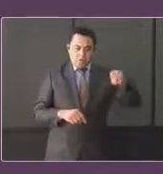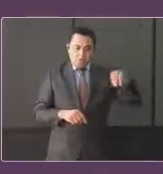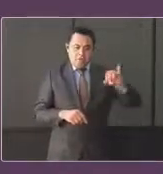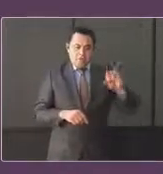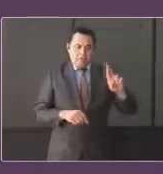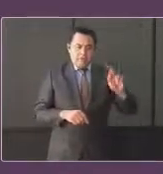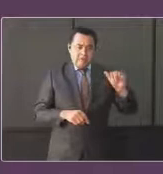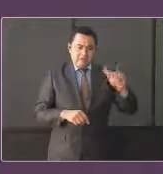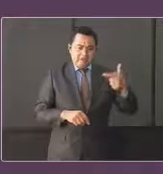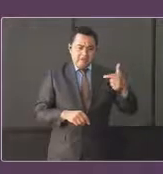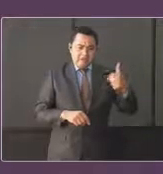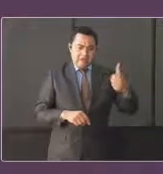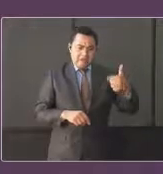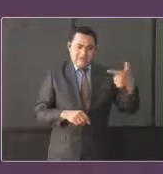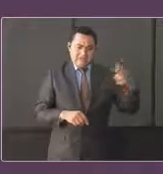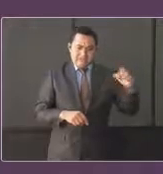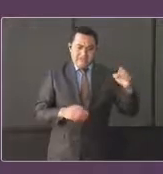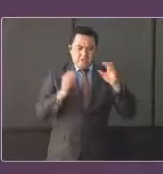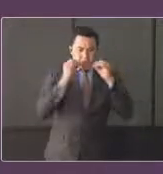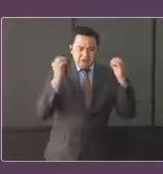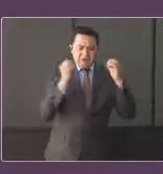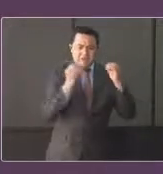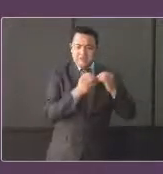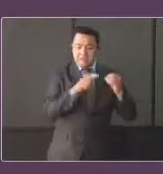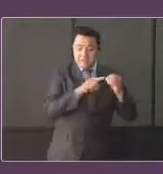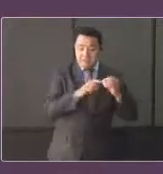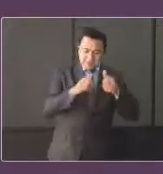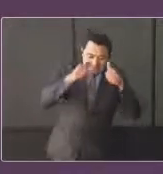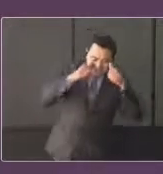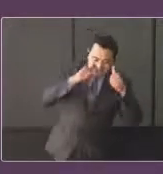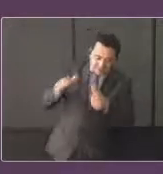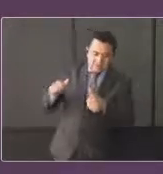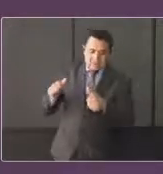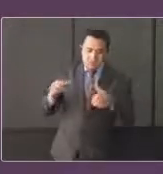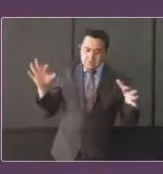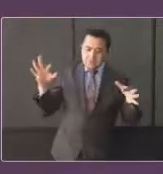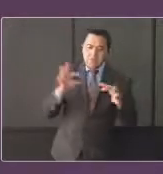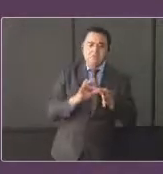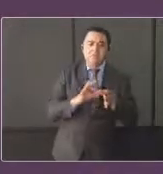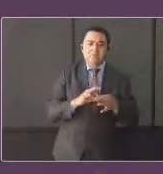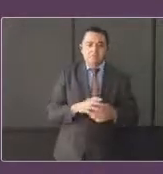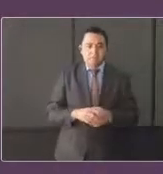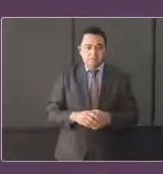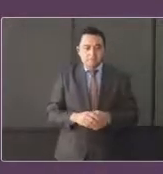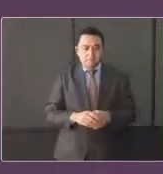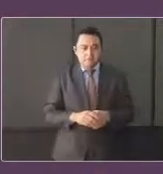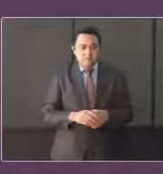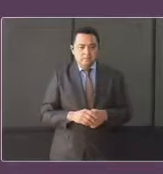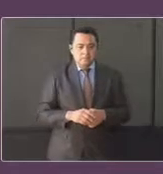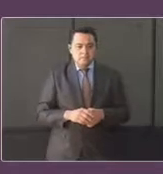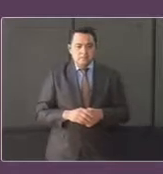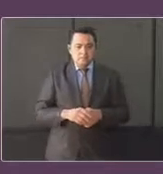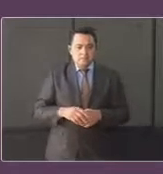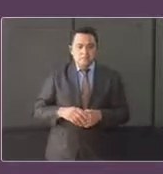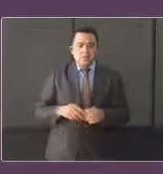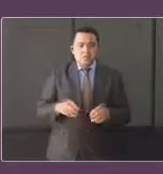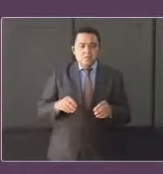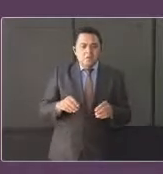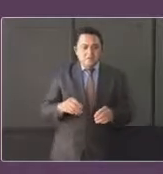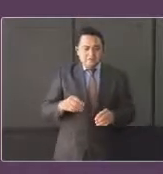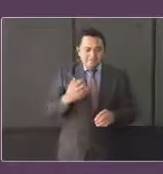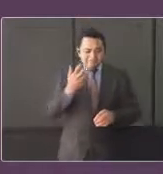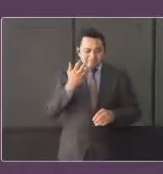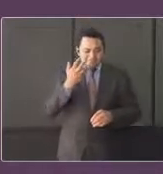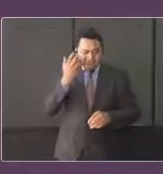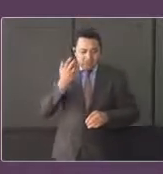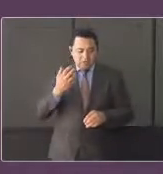exercise that we have done with the Mayor's Migration Council has to be consolidated not only in other districts, but throughout the whole